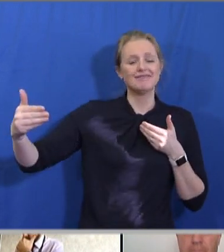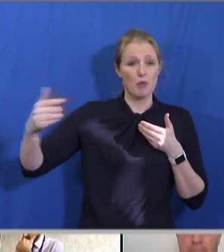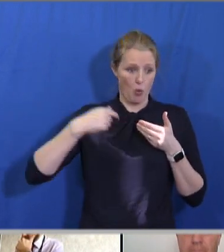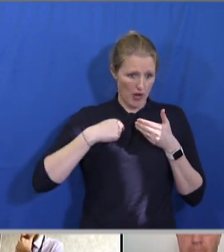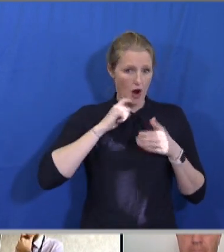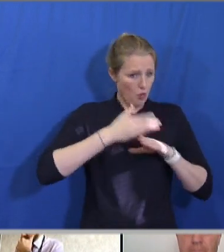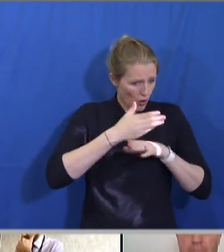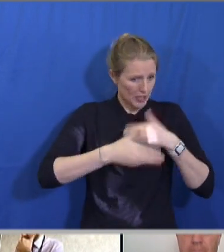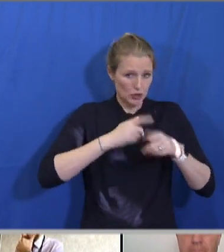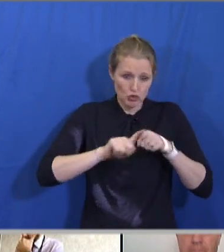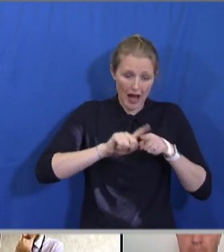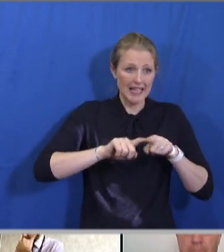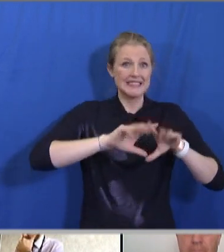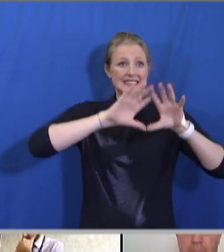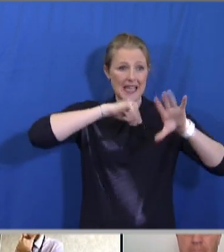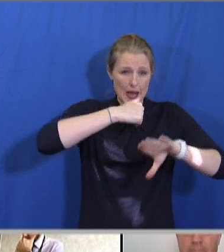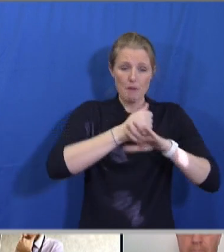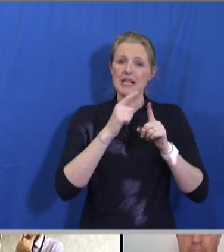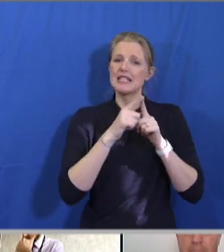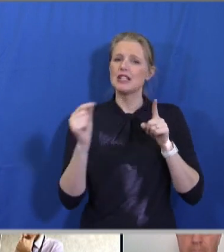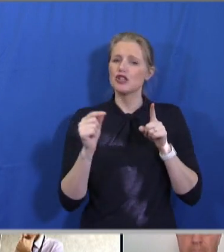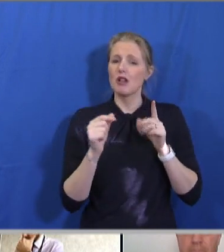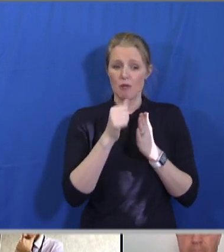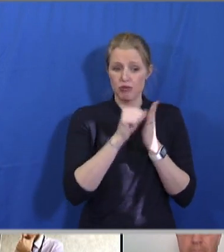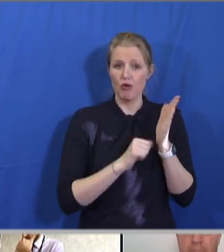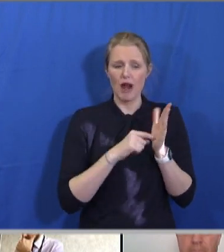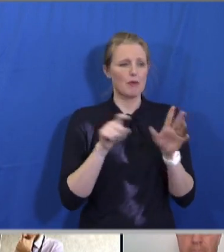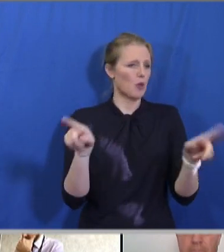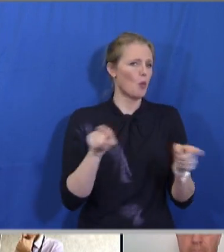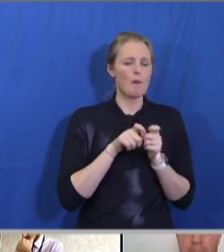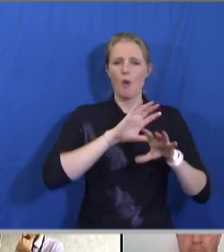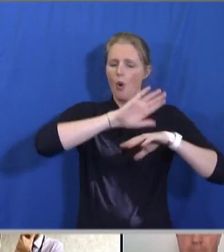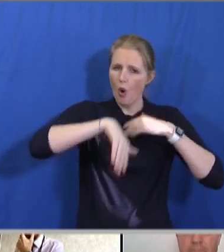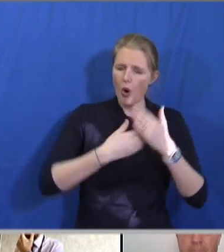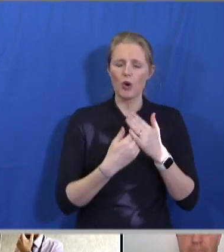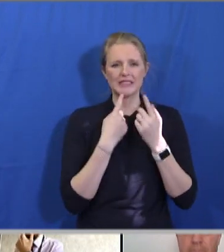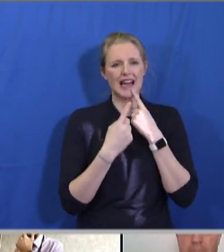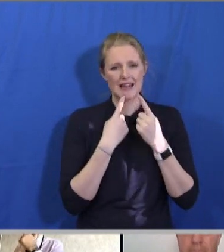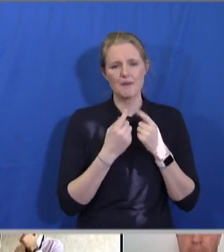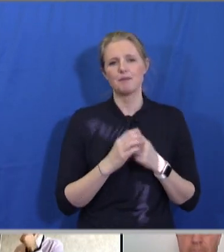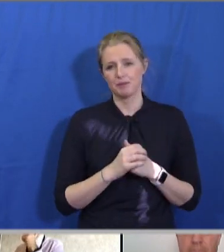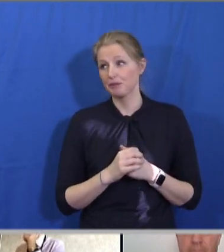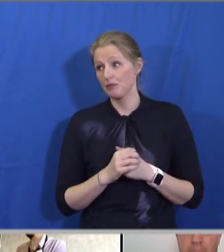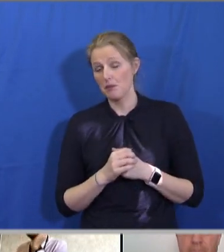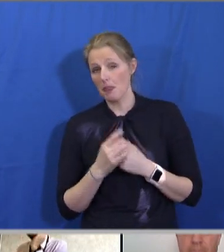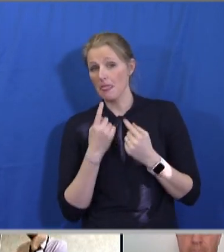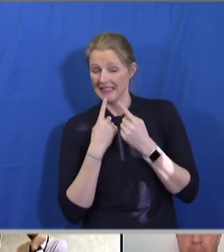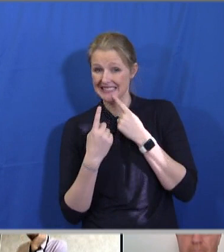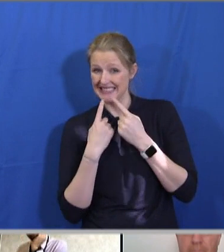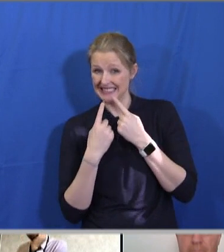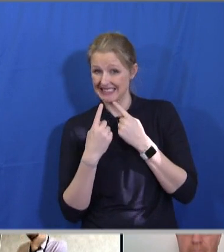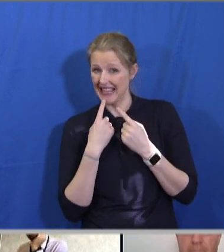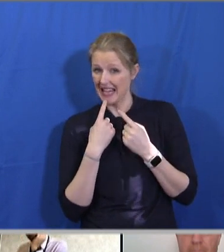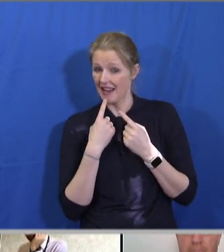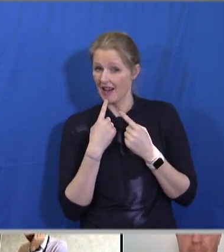valuable for us. Yes, because qualitative data also tells personal lived